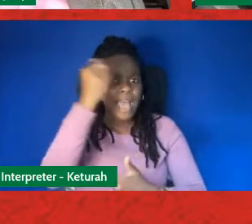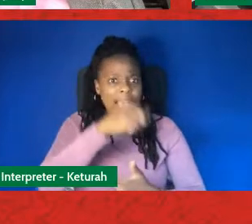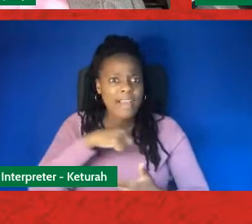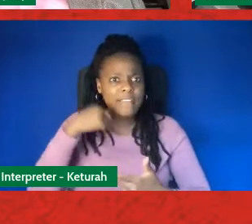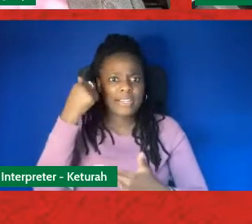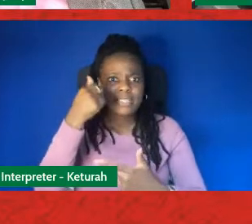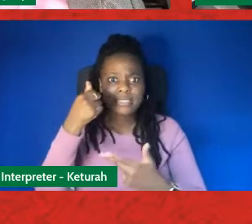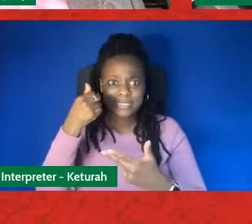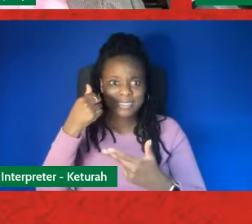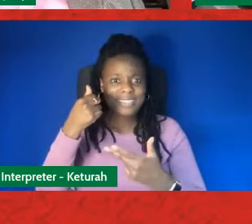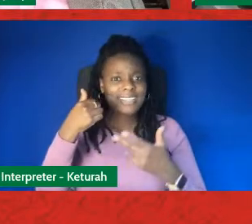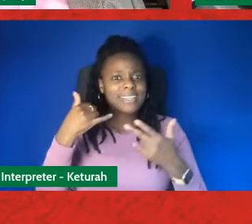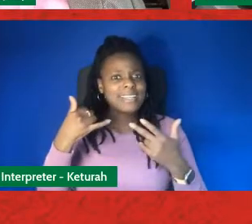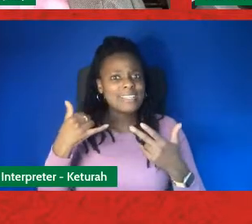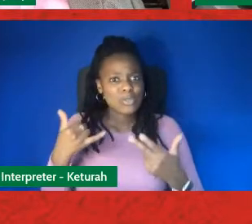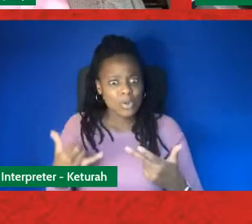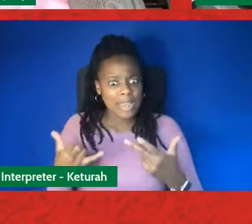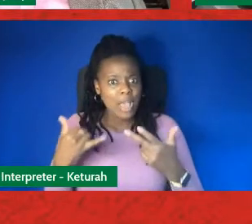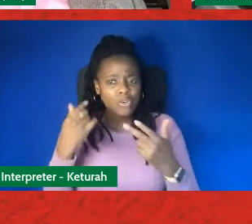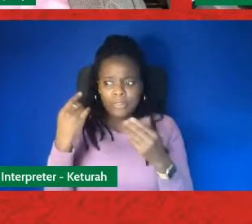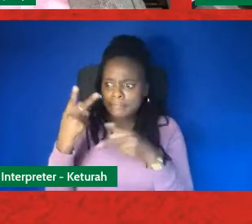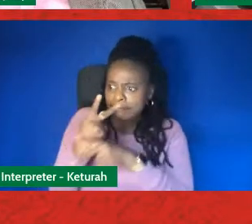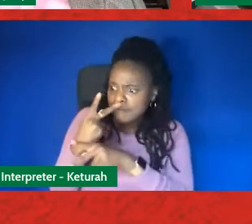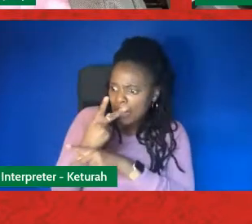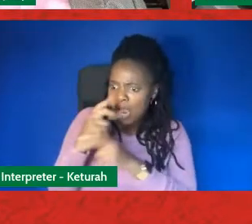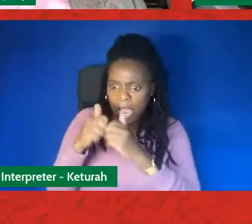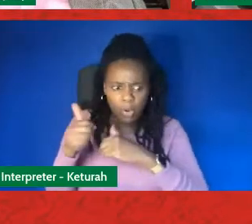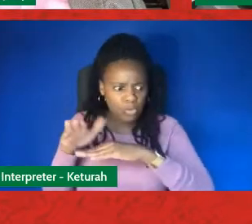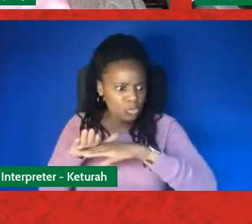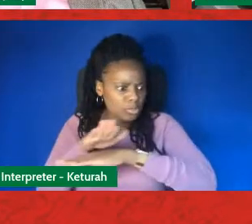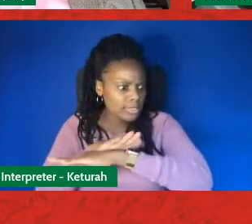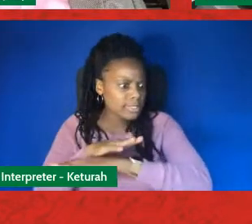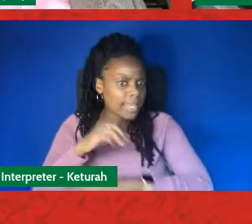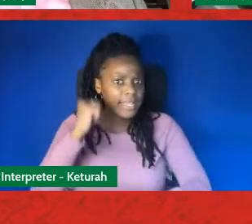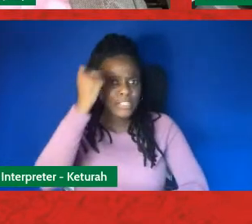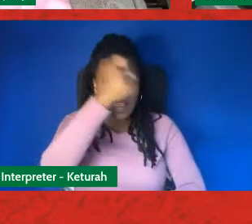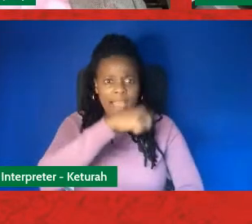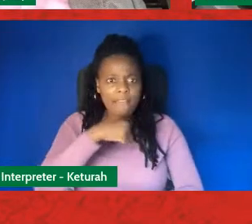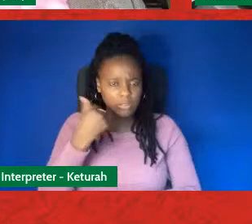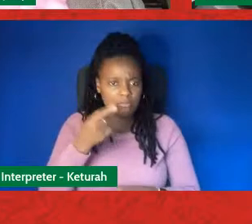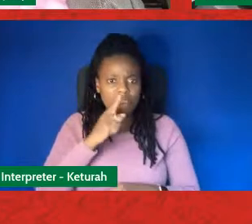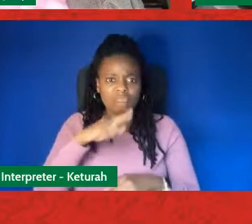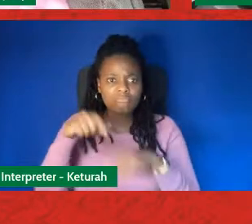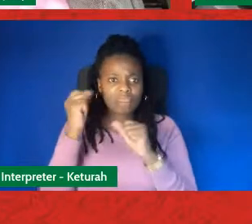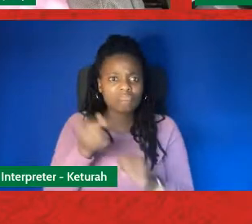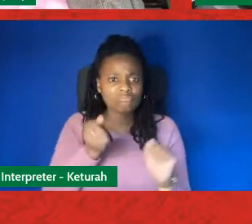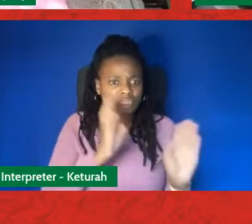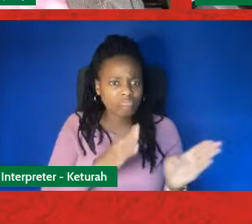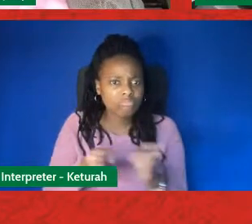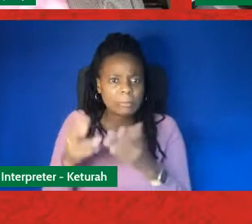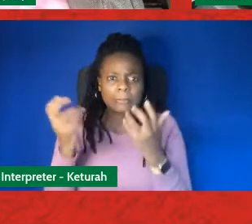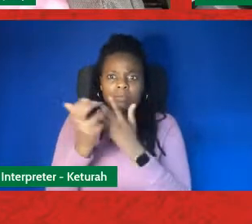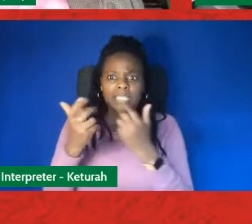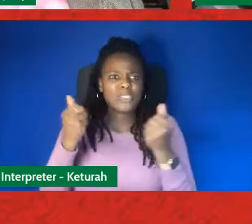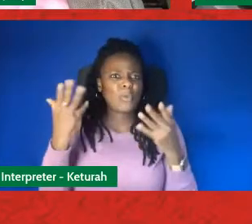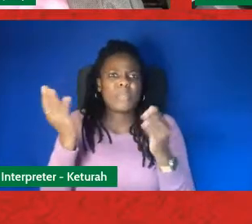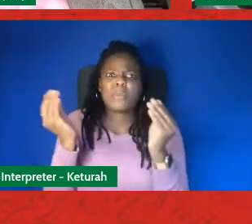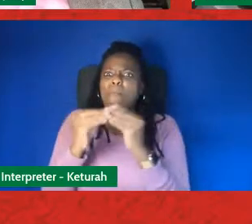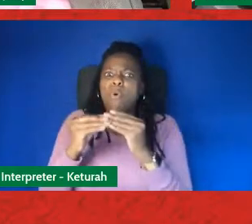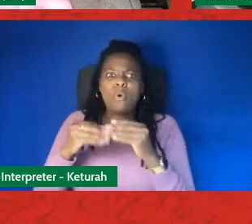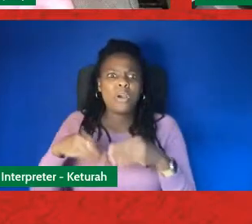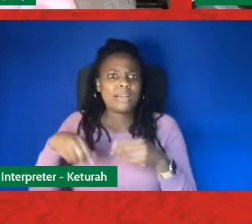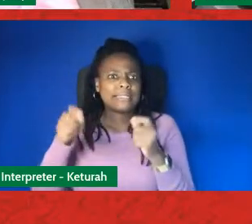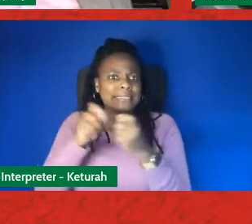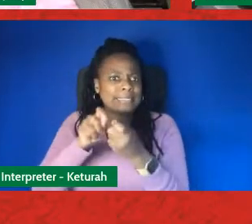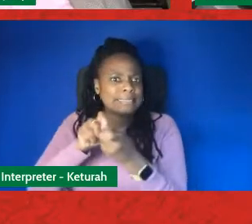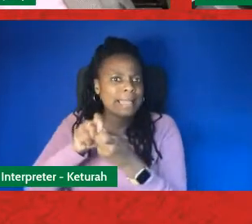to stage Africans for this period. And he's very strategic about how he does it. And I left out a lot of the other stage heroes like Don Juan and all